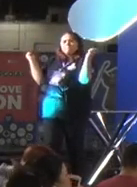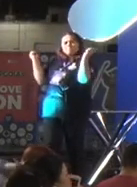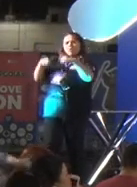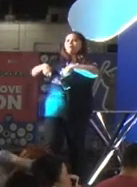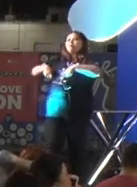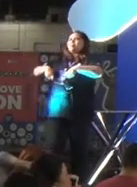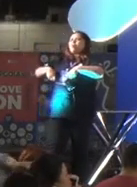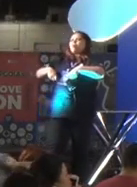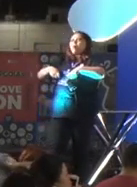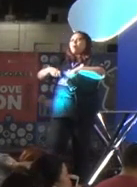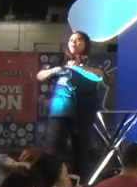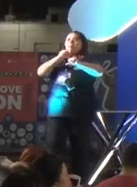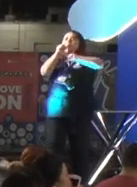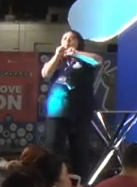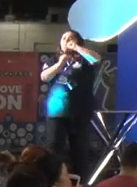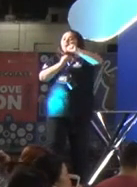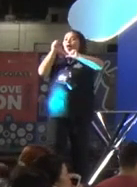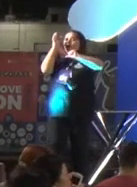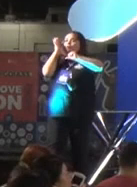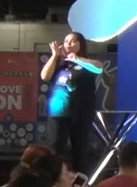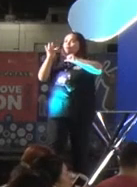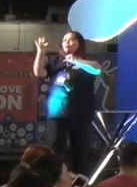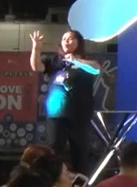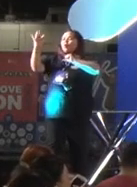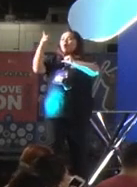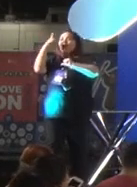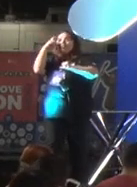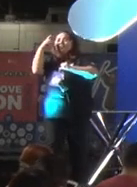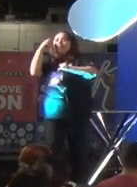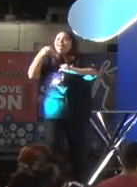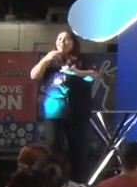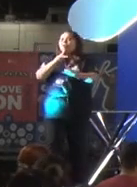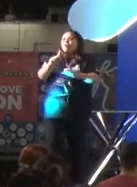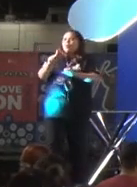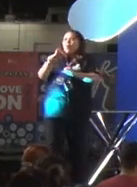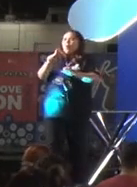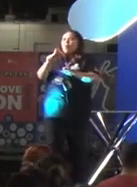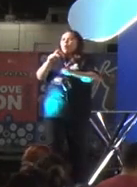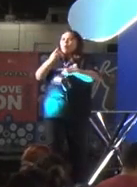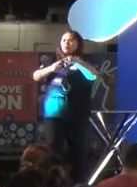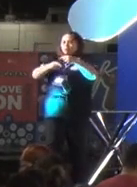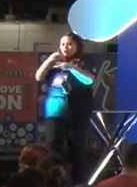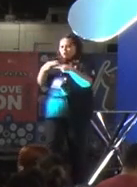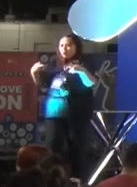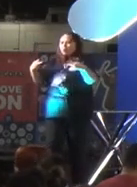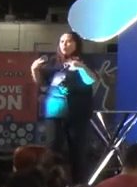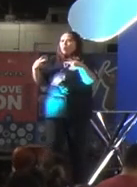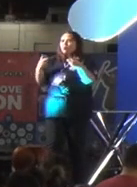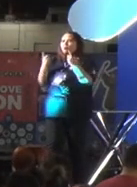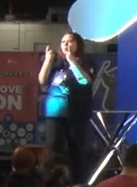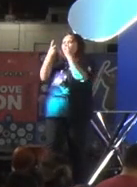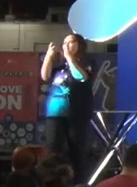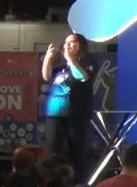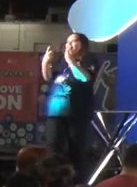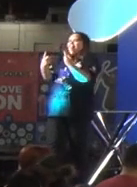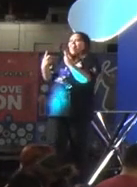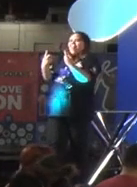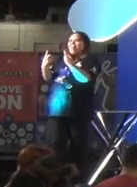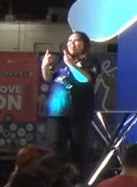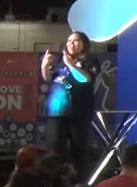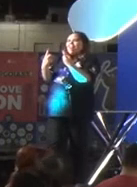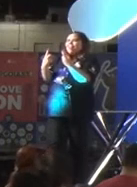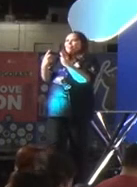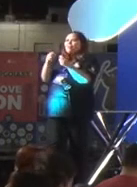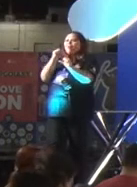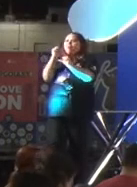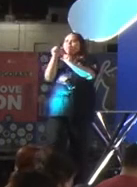the future. Your ideas, your products, your innovations, these are going to rewrite the